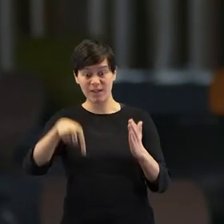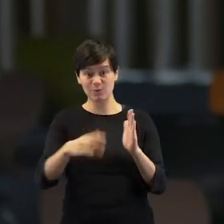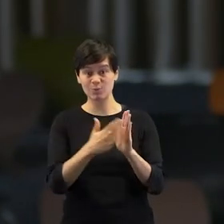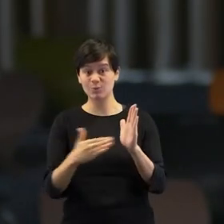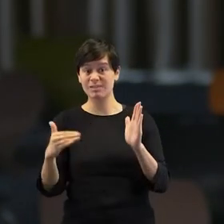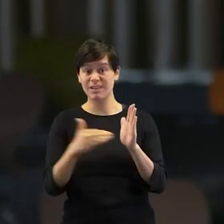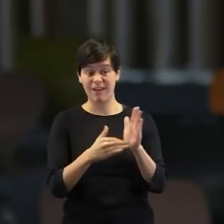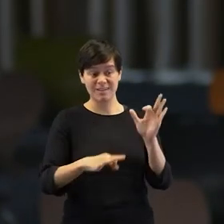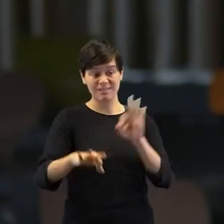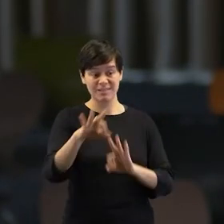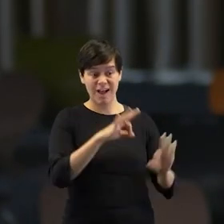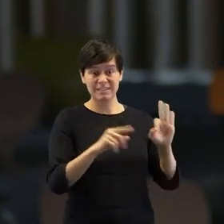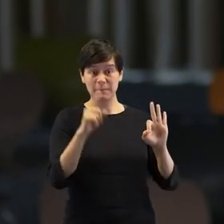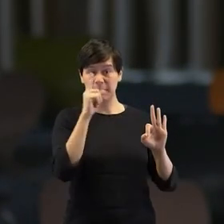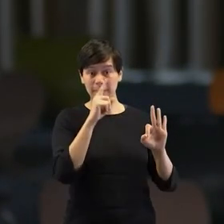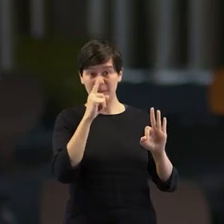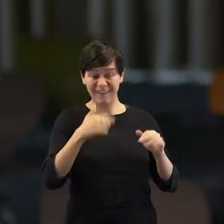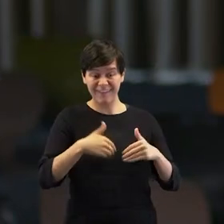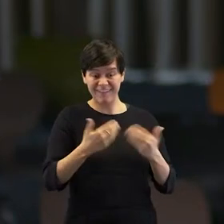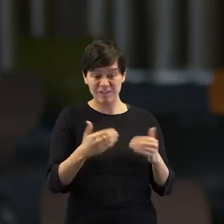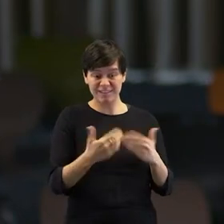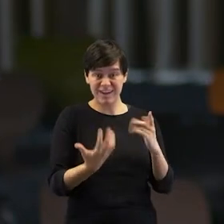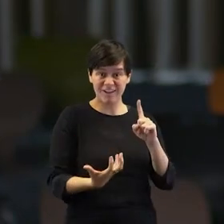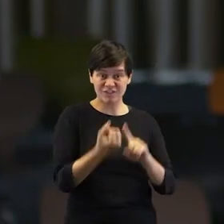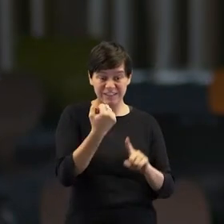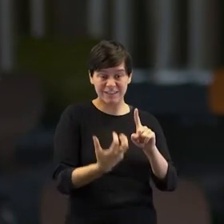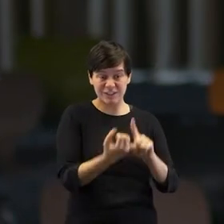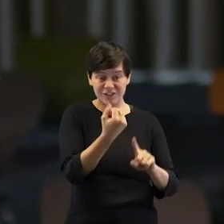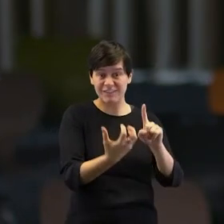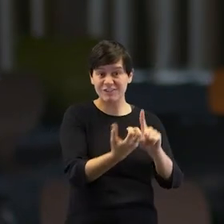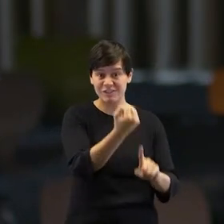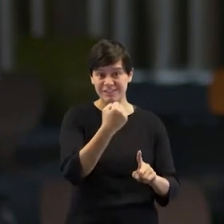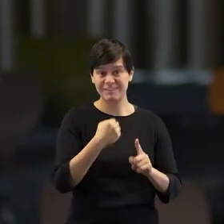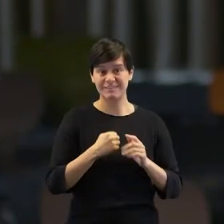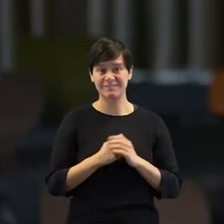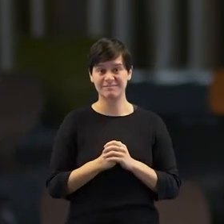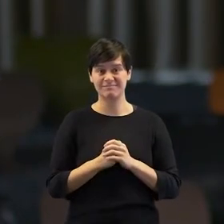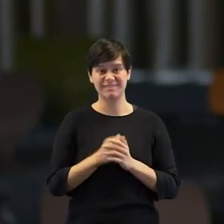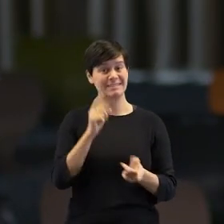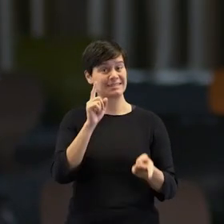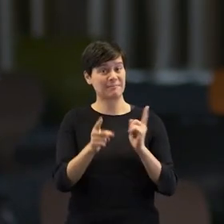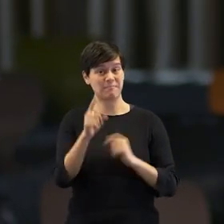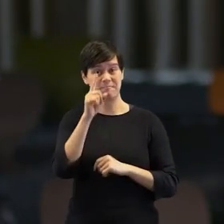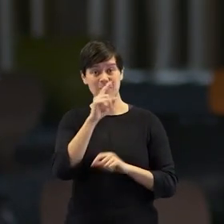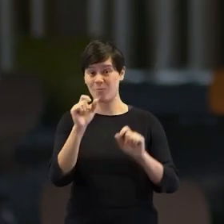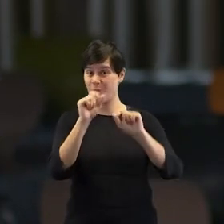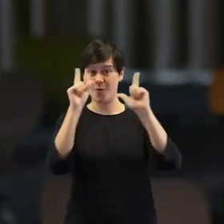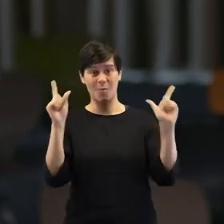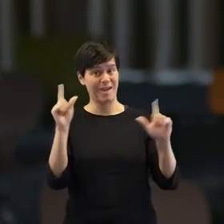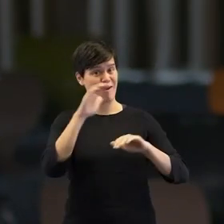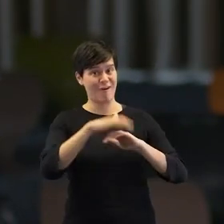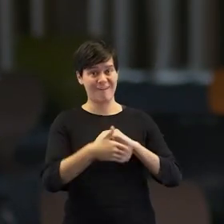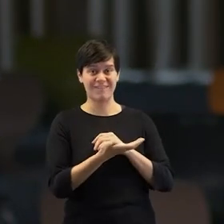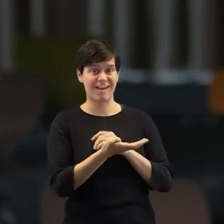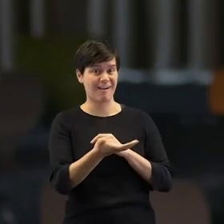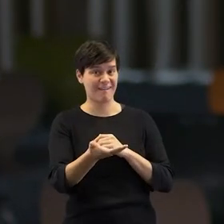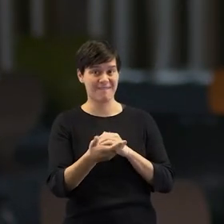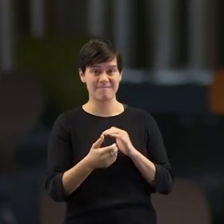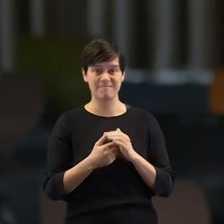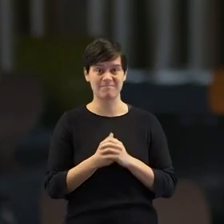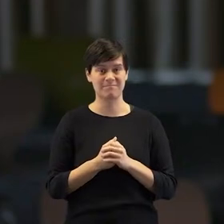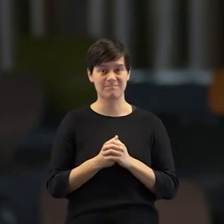the fantastic achievements that scientists make in Aotearoa, New Zealand all the time, but perhaps not in such a high-profile